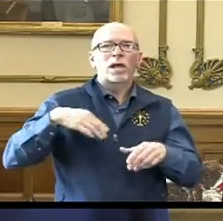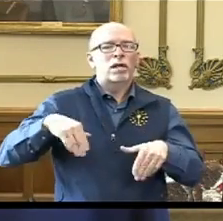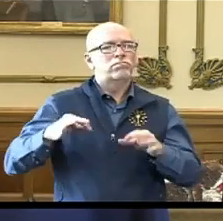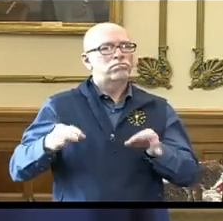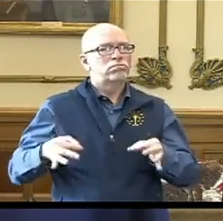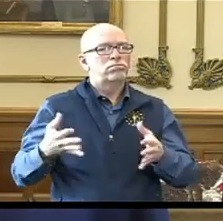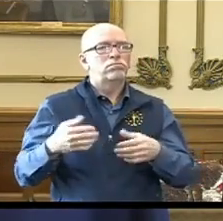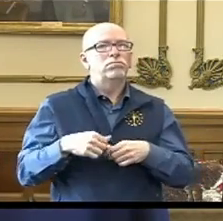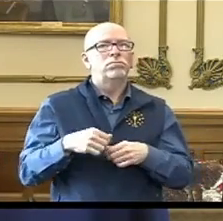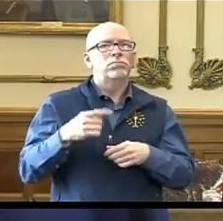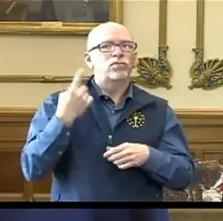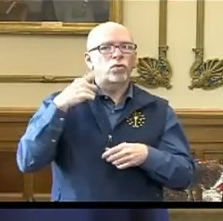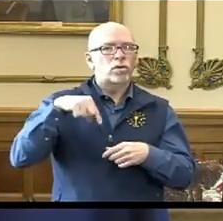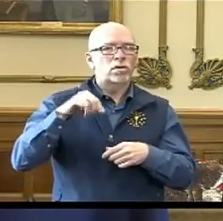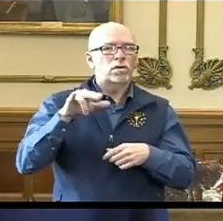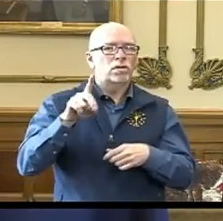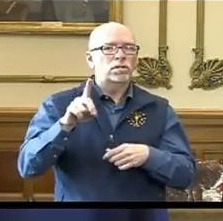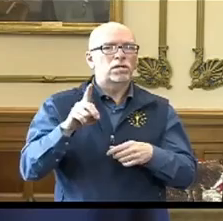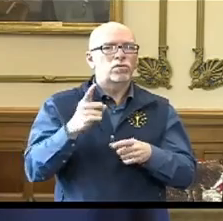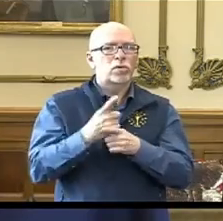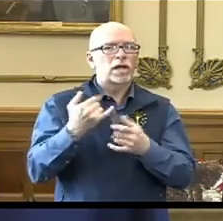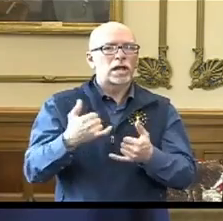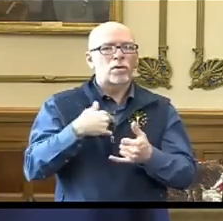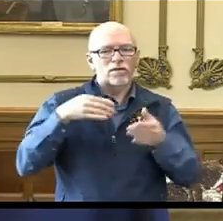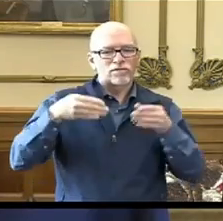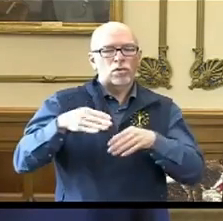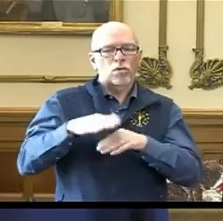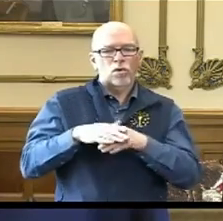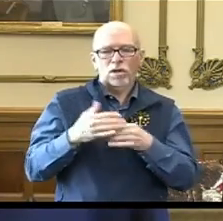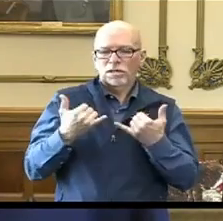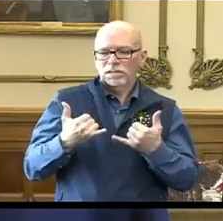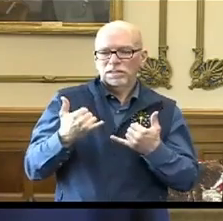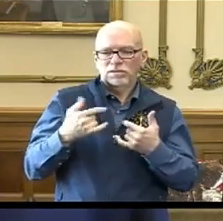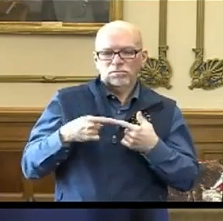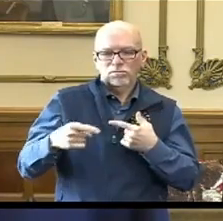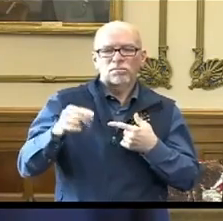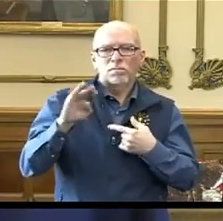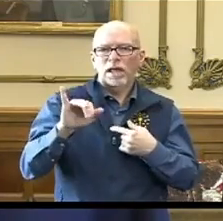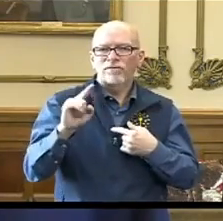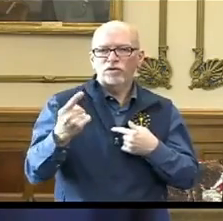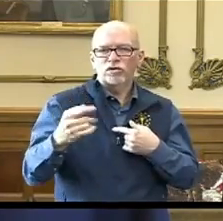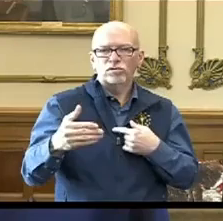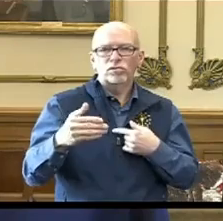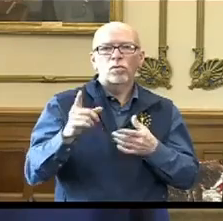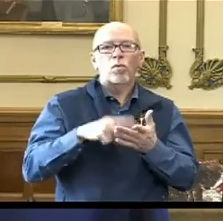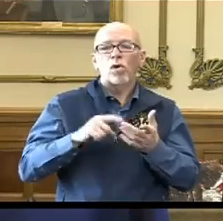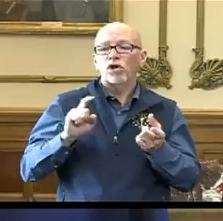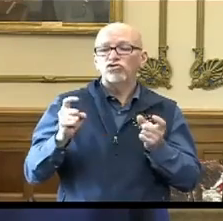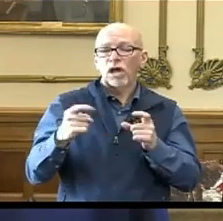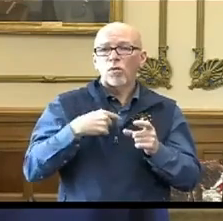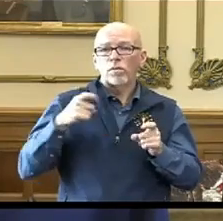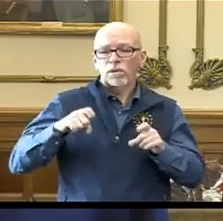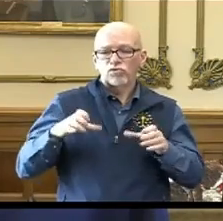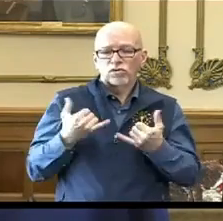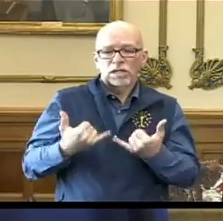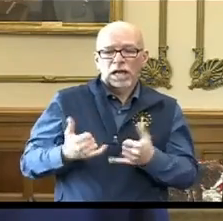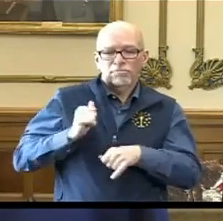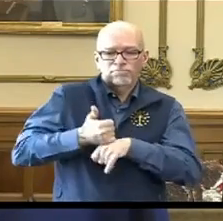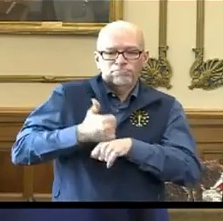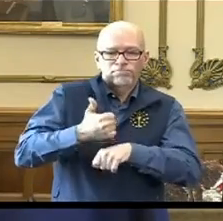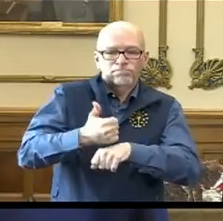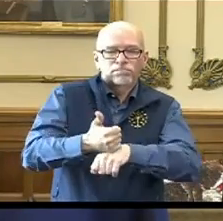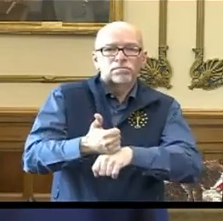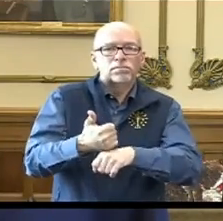that here in the state of Indiana. Right now, we're focused on May 1st and all the changes that we need to make and put into